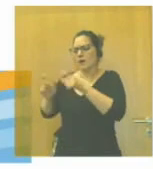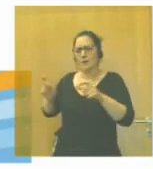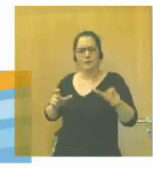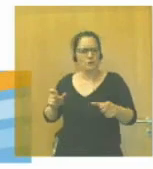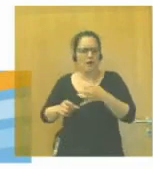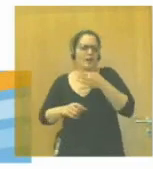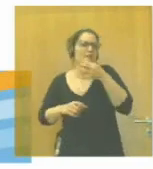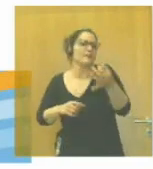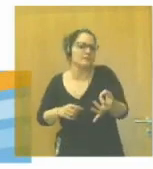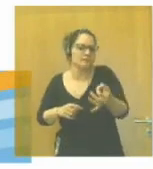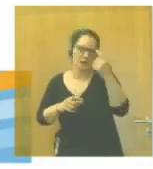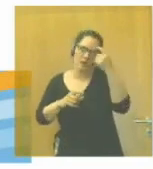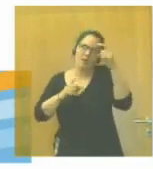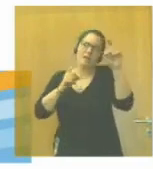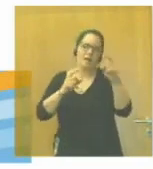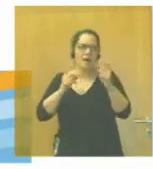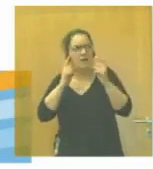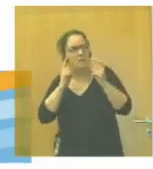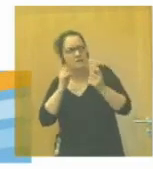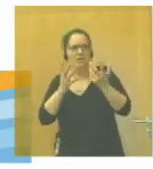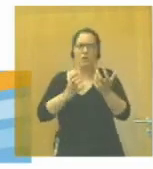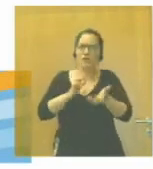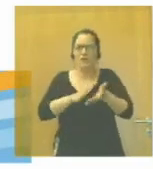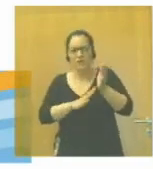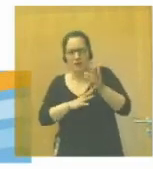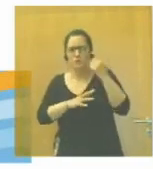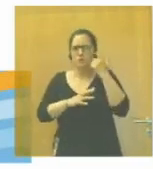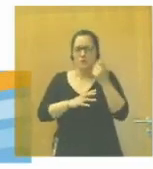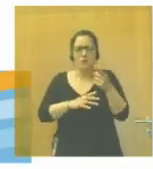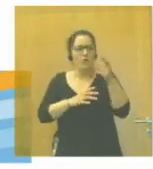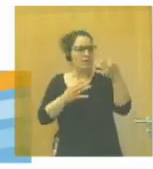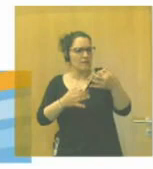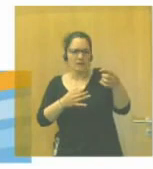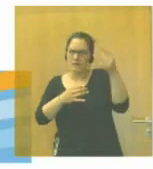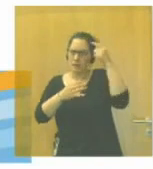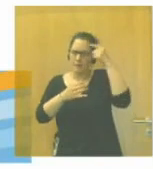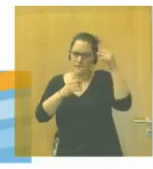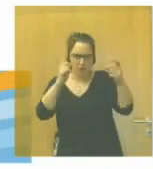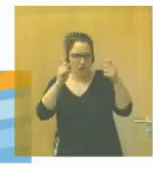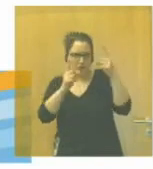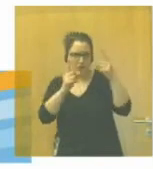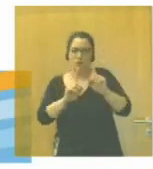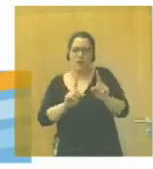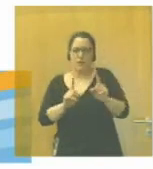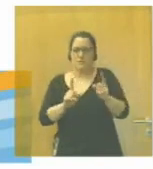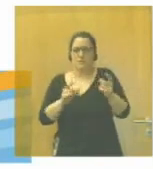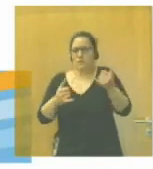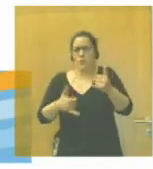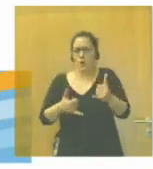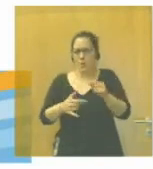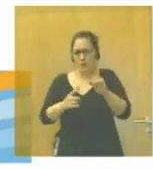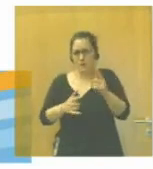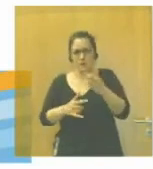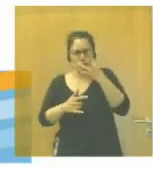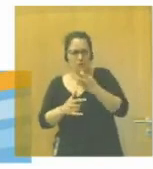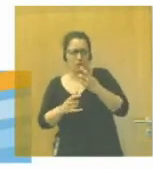take their thoughts of suicide seriously, you know, it's not on us to determine, is this attention